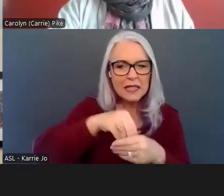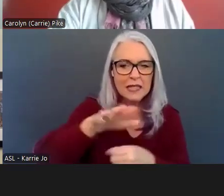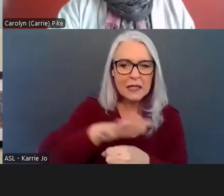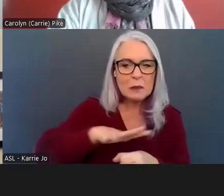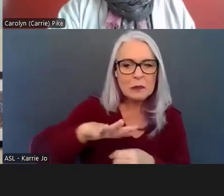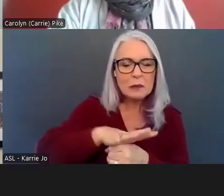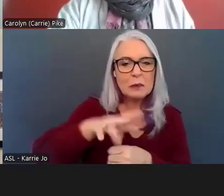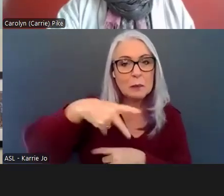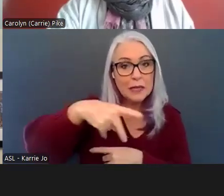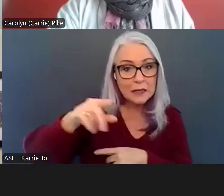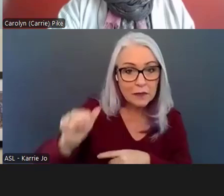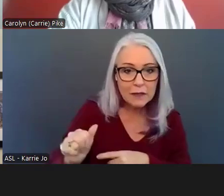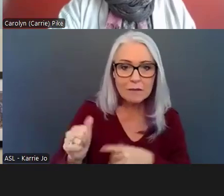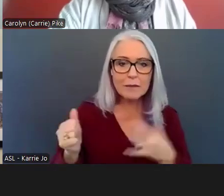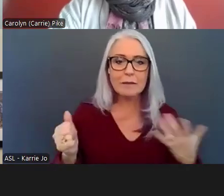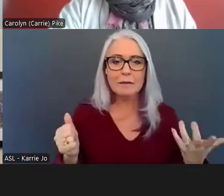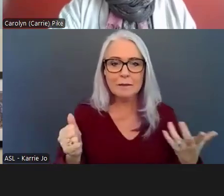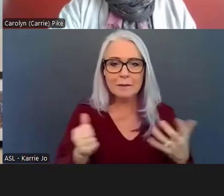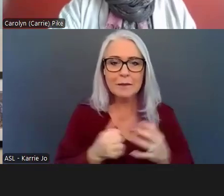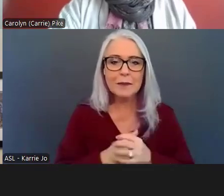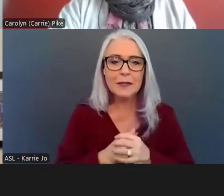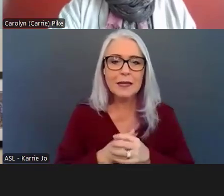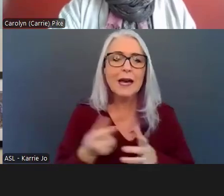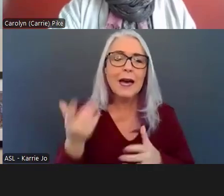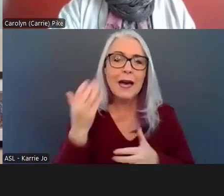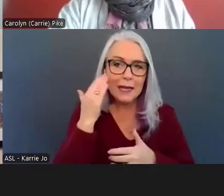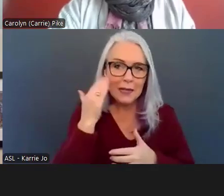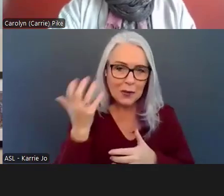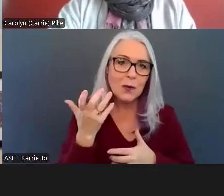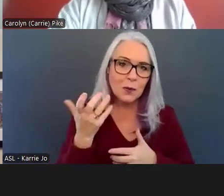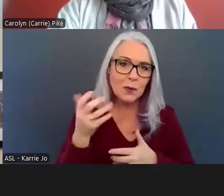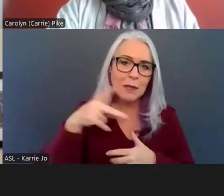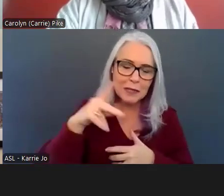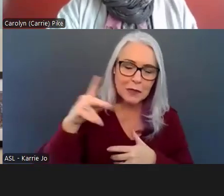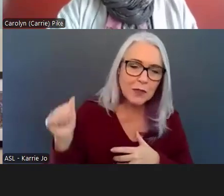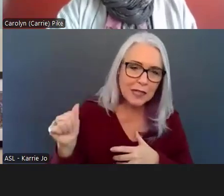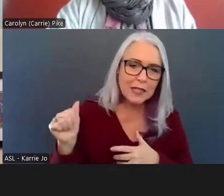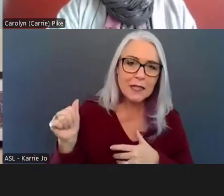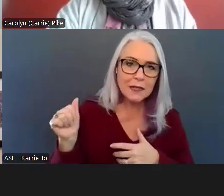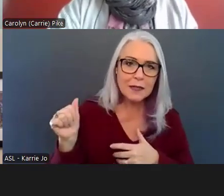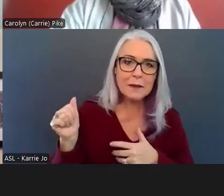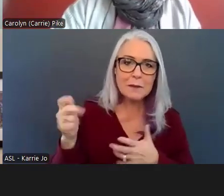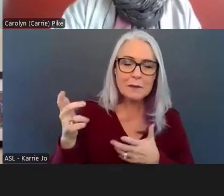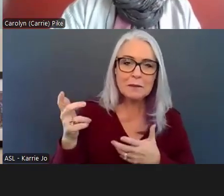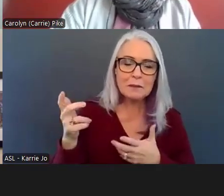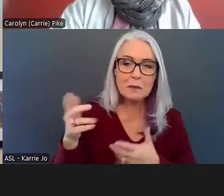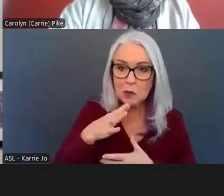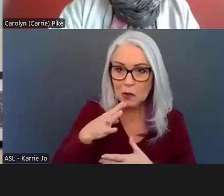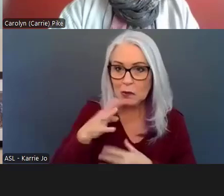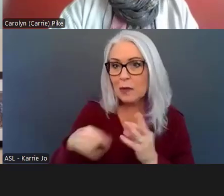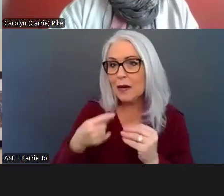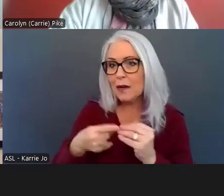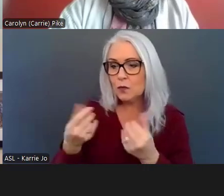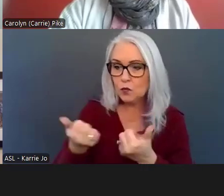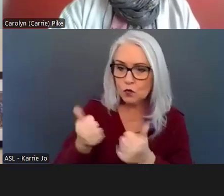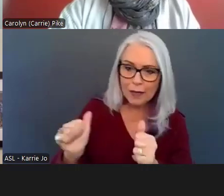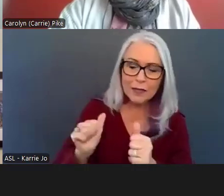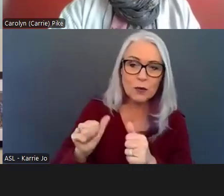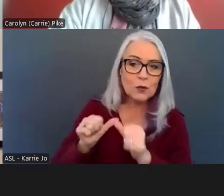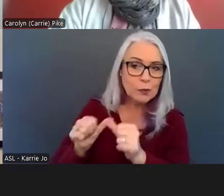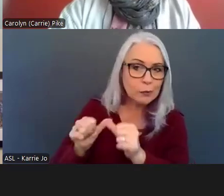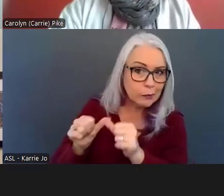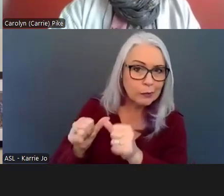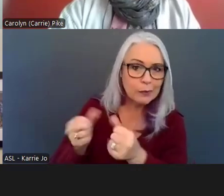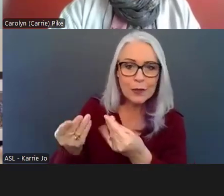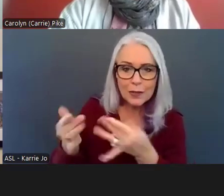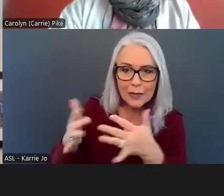plant, on, I know Pennsylvania Game Commission's, name came up on some of their lands to try to sustain thermal cover,